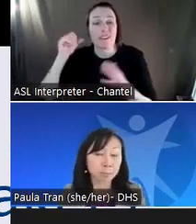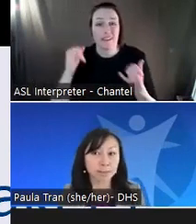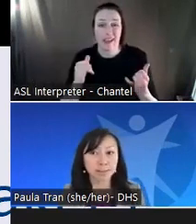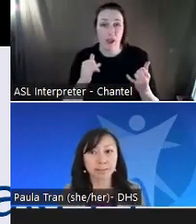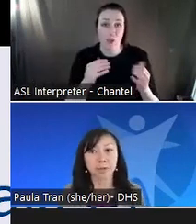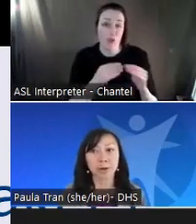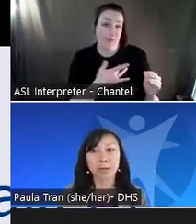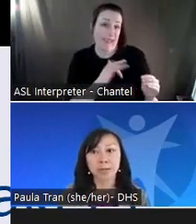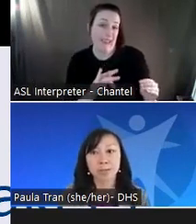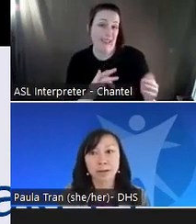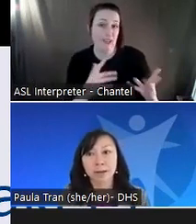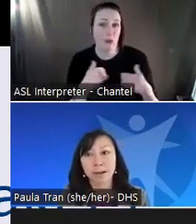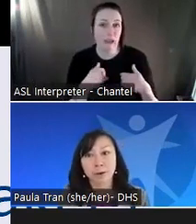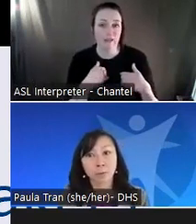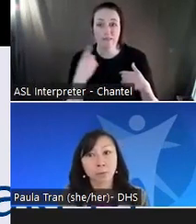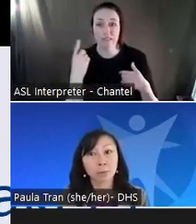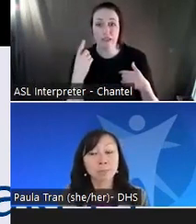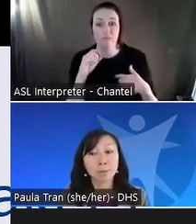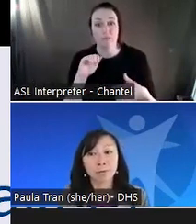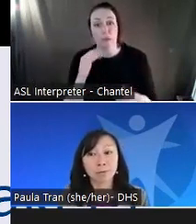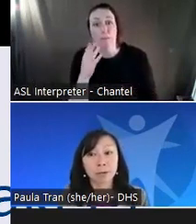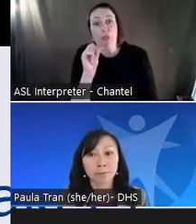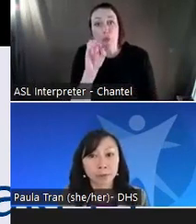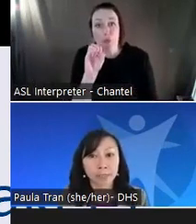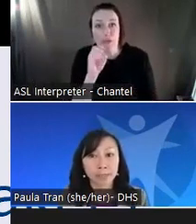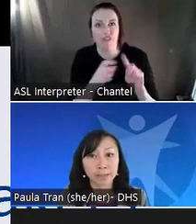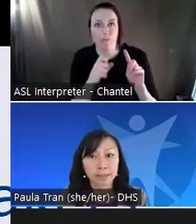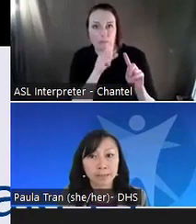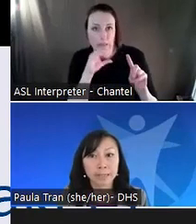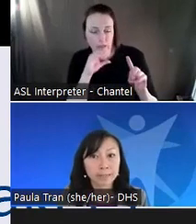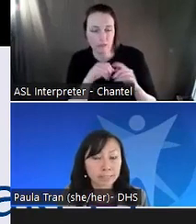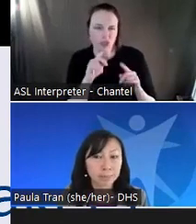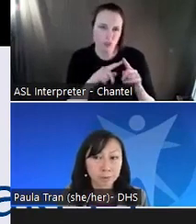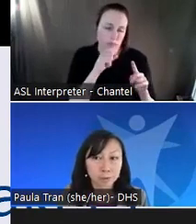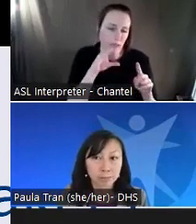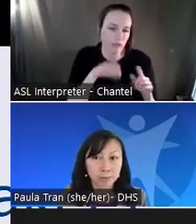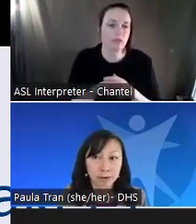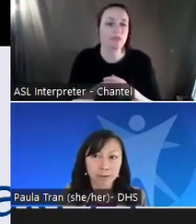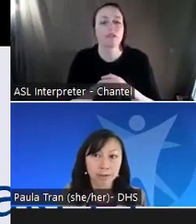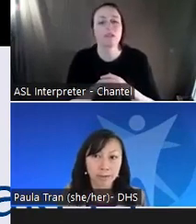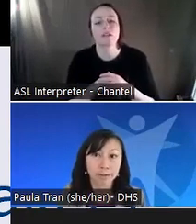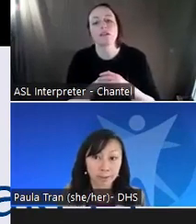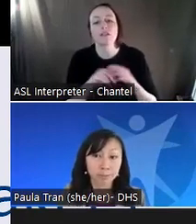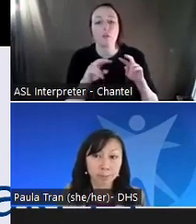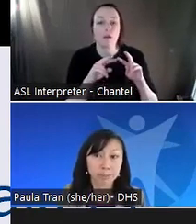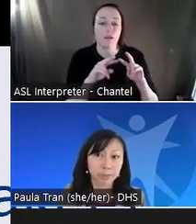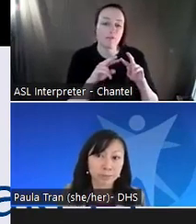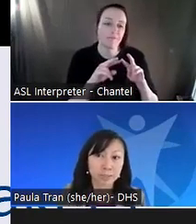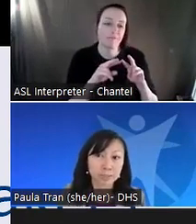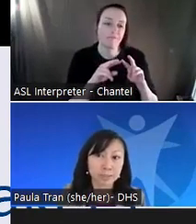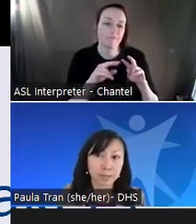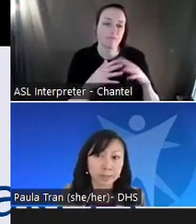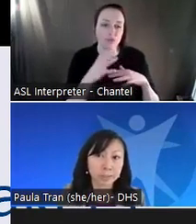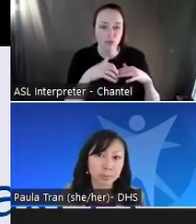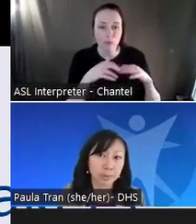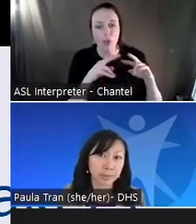Wisconsin's APS system requires recommitment of funding for training, needs assessments for tribal audit, adult protective